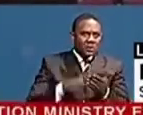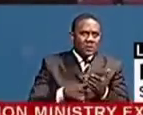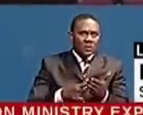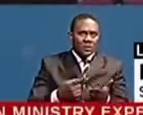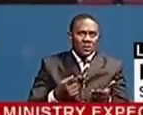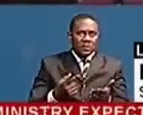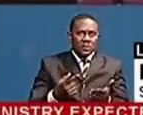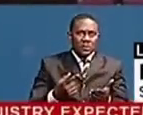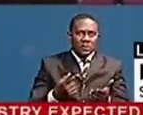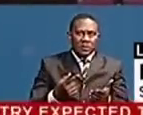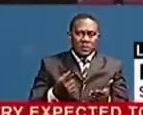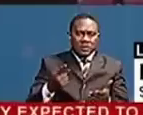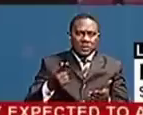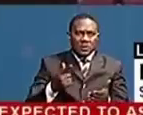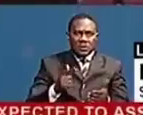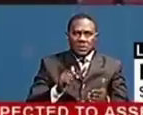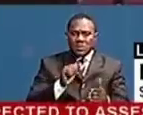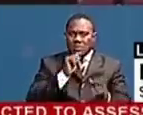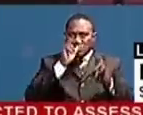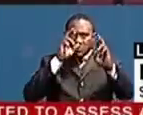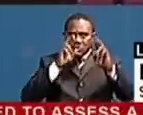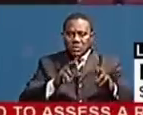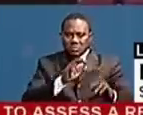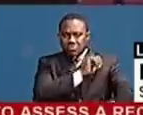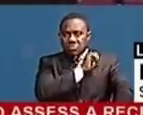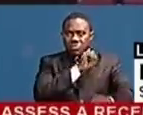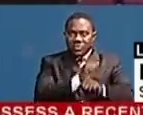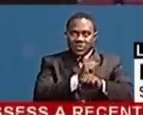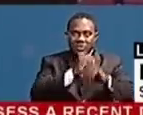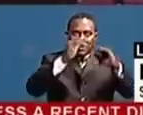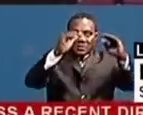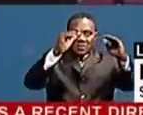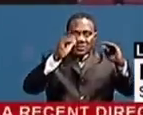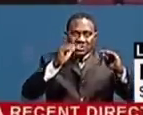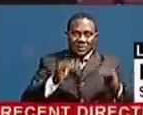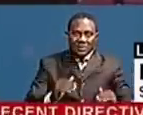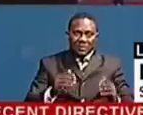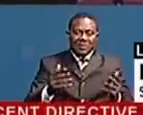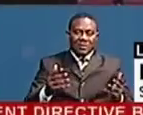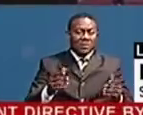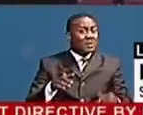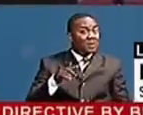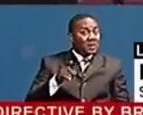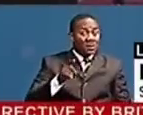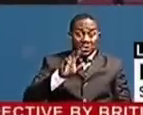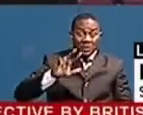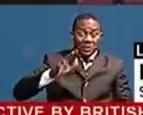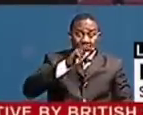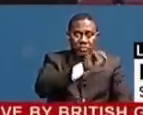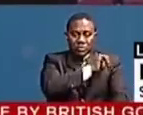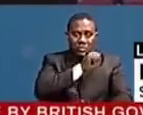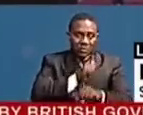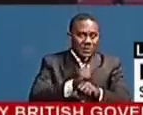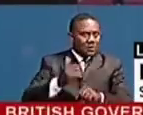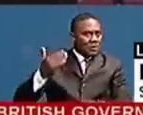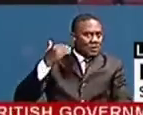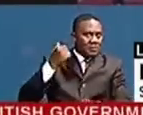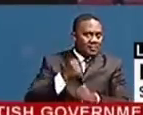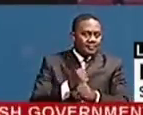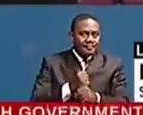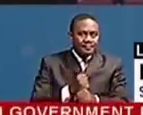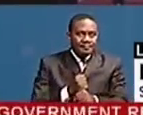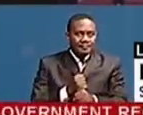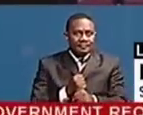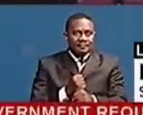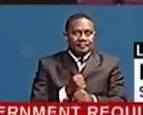steady decline of respect for the authority of the judiciary, the third arm of government of this country, over the past years.